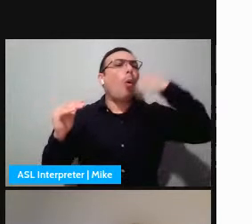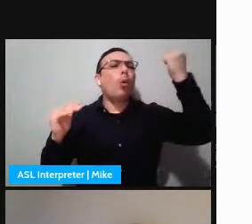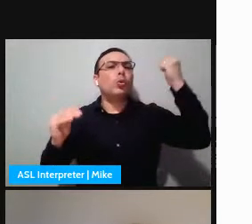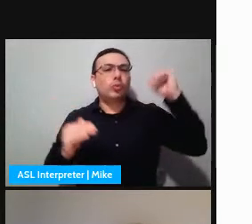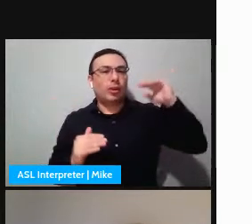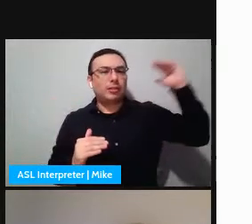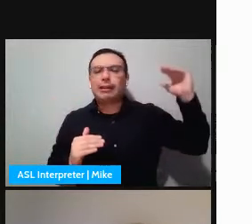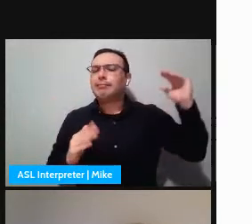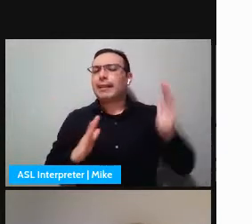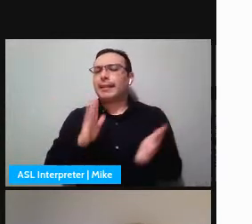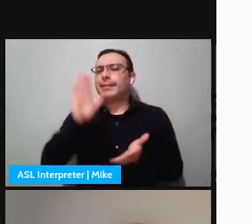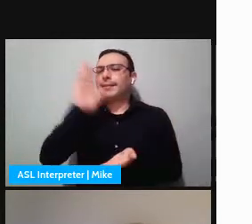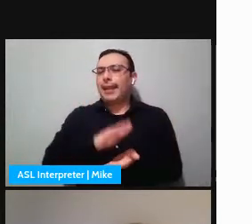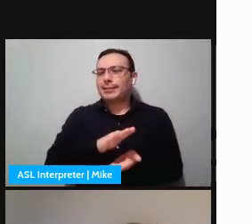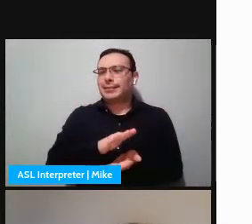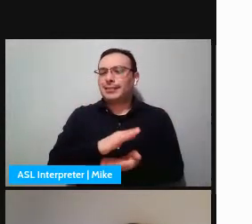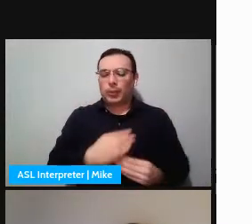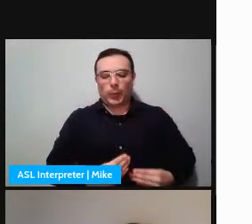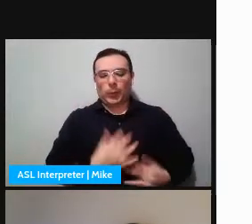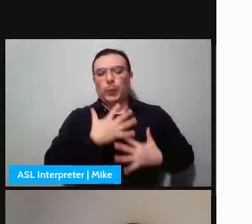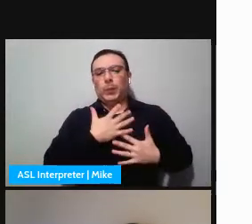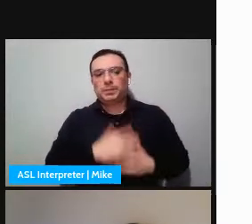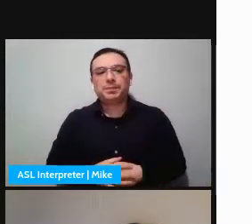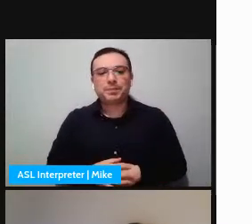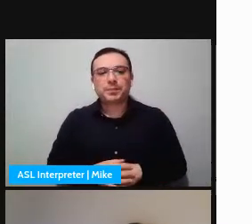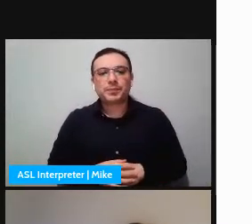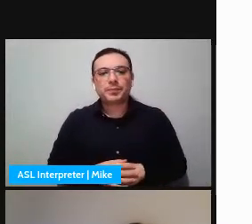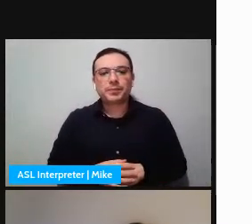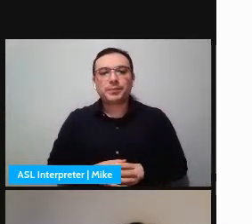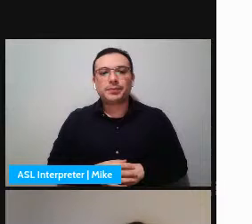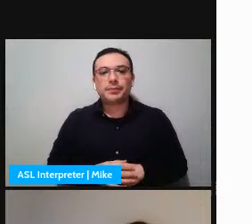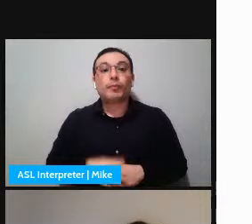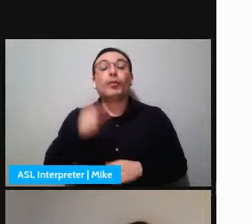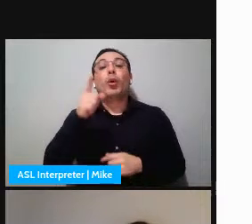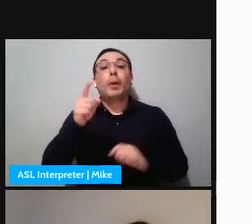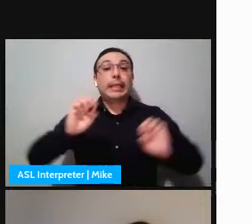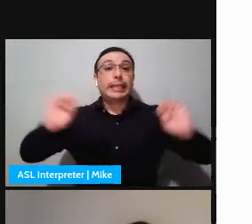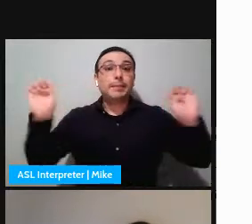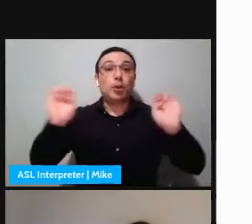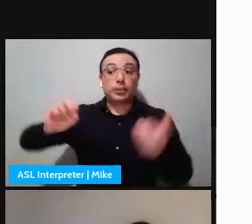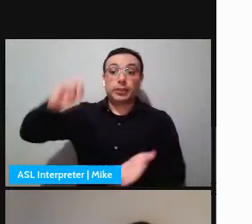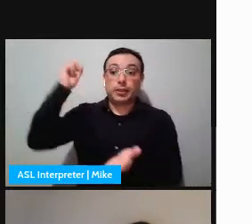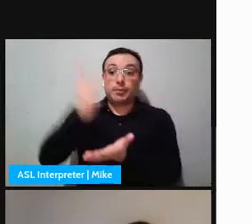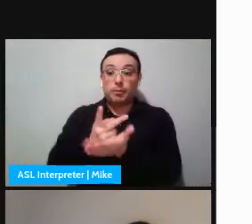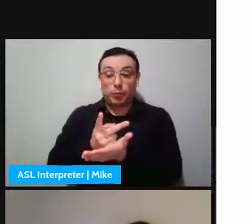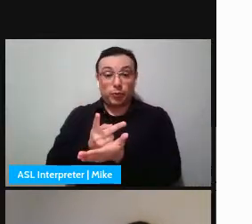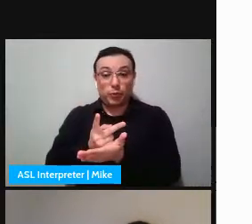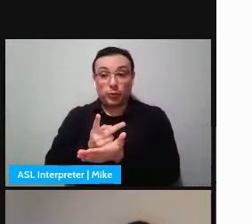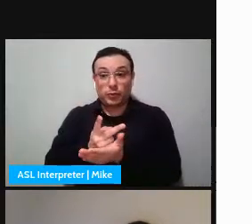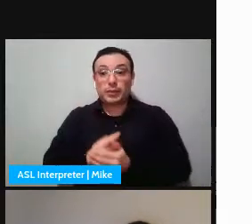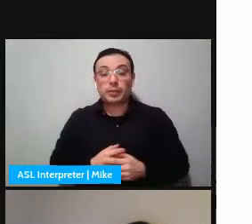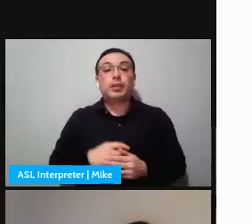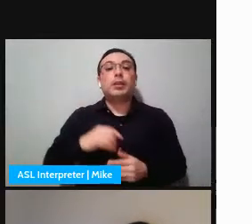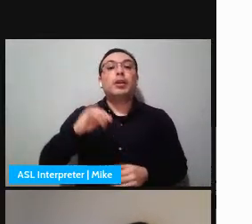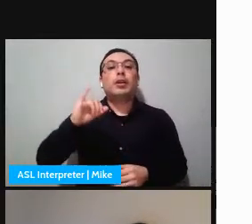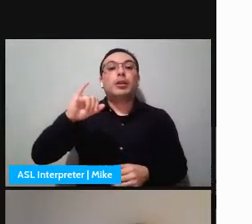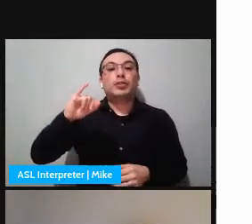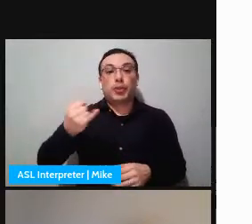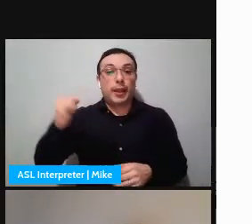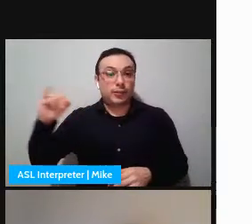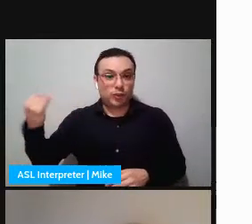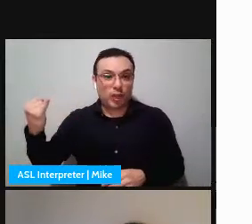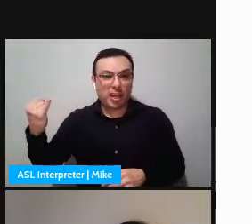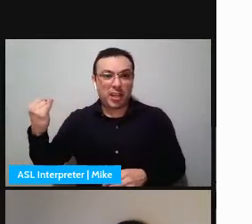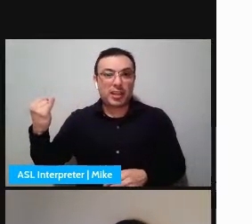The next vaccine that was approved for emergency use approval, which you may have heard a lot in the news, is the Johnson & Johnson